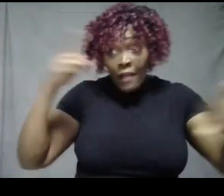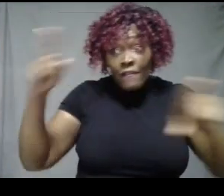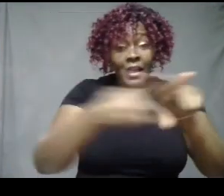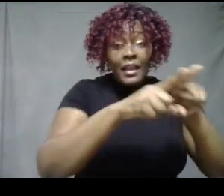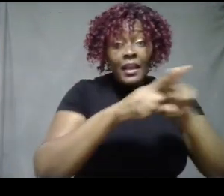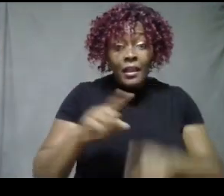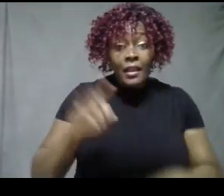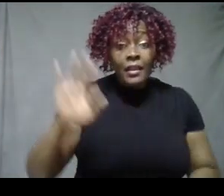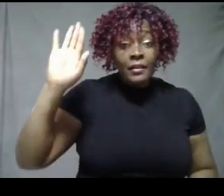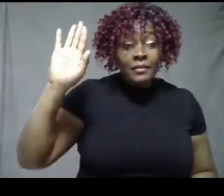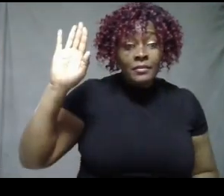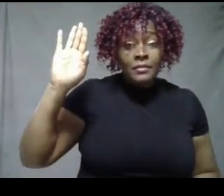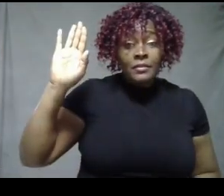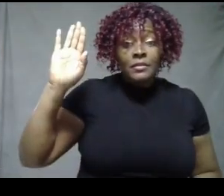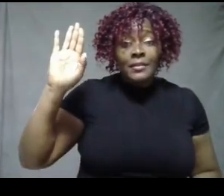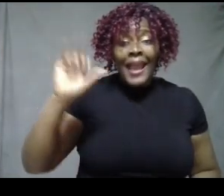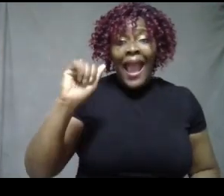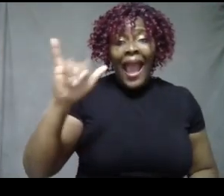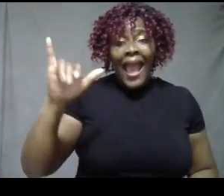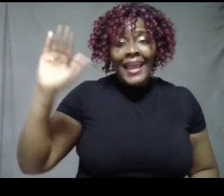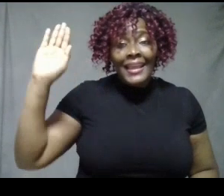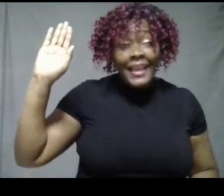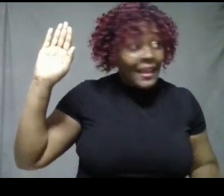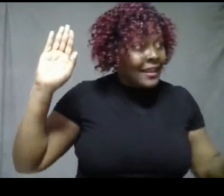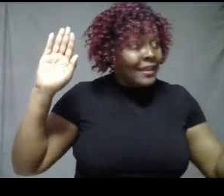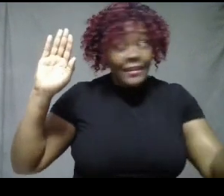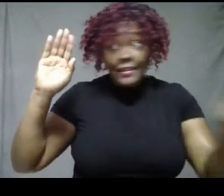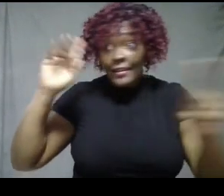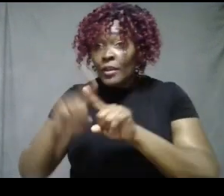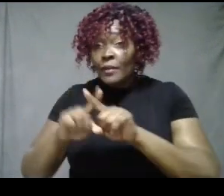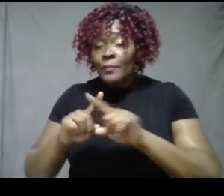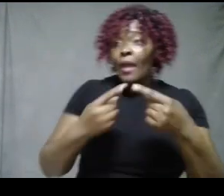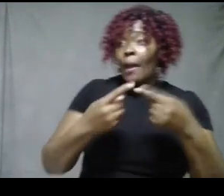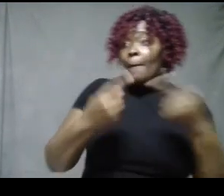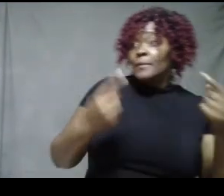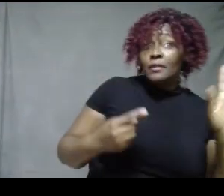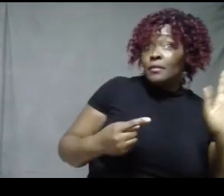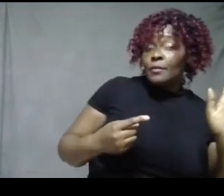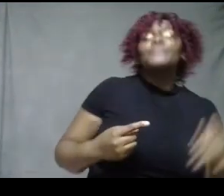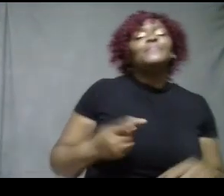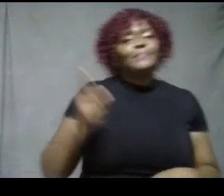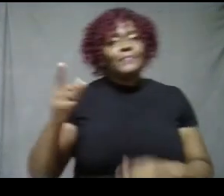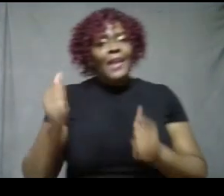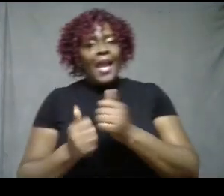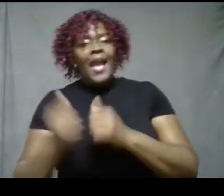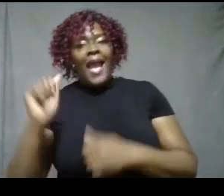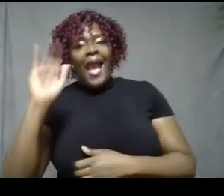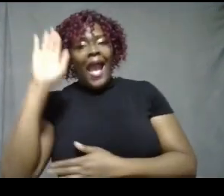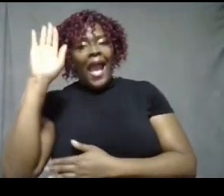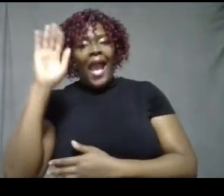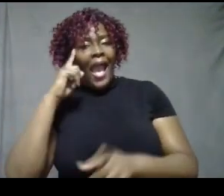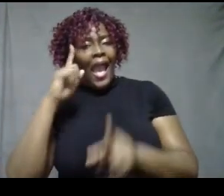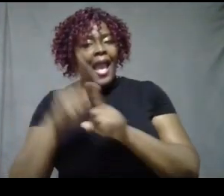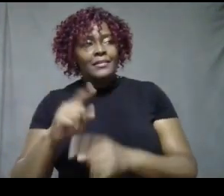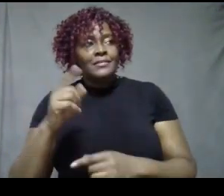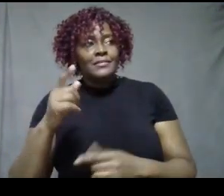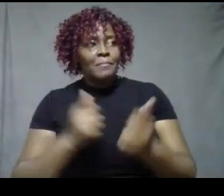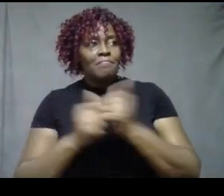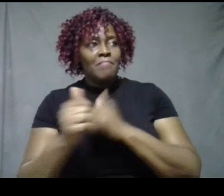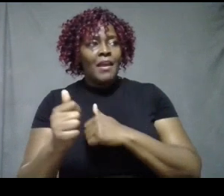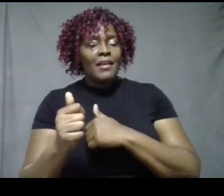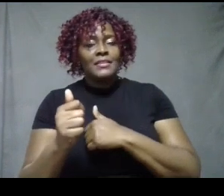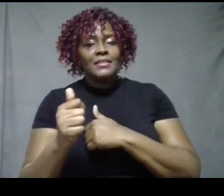Employees Pension Plan Board, say aye. Aye. Aye. All those opposed say no. The ayes have it. The motion passes unanimously